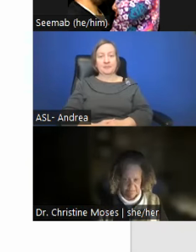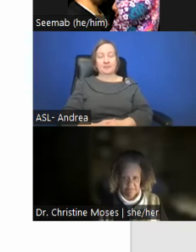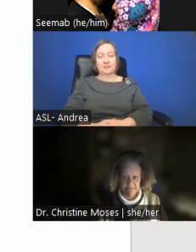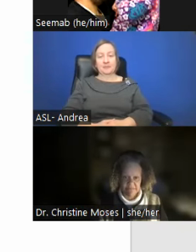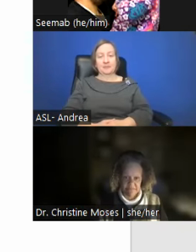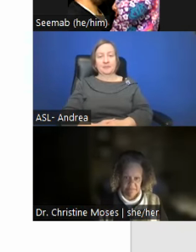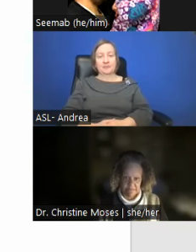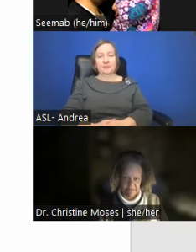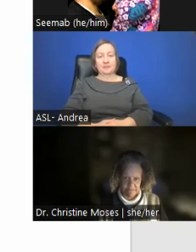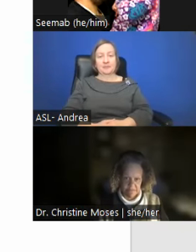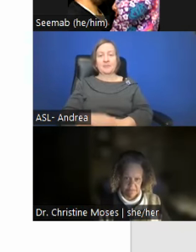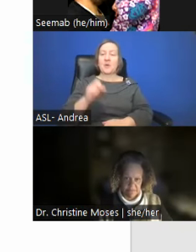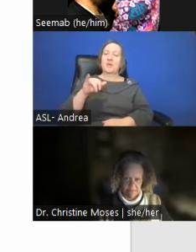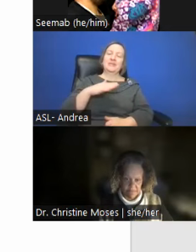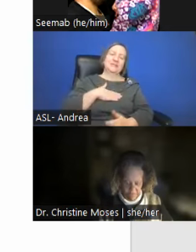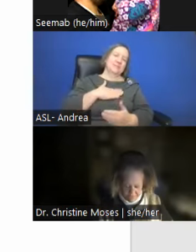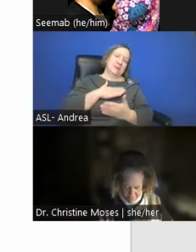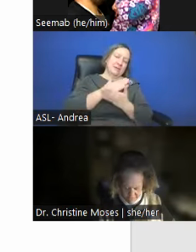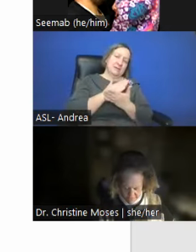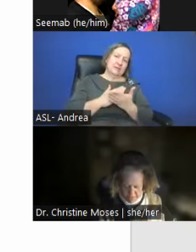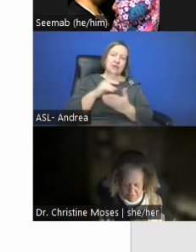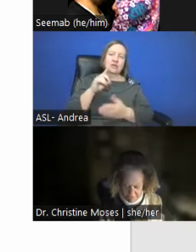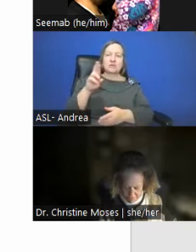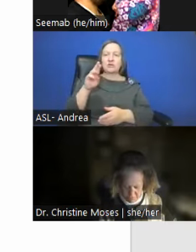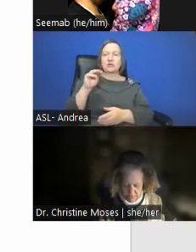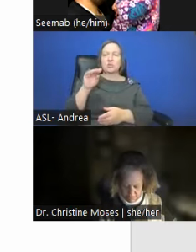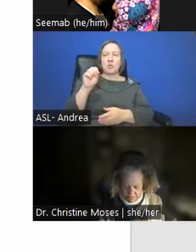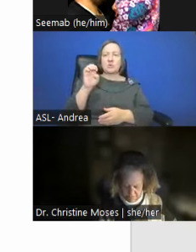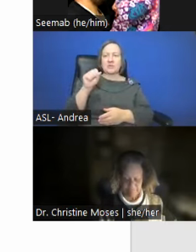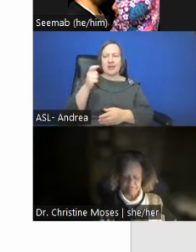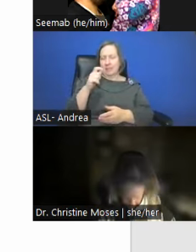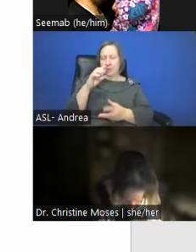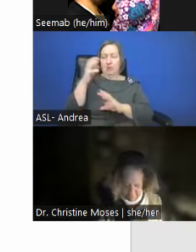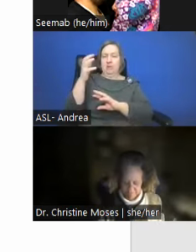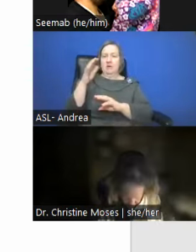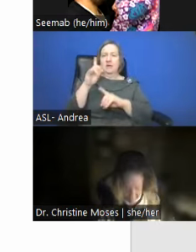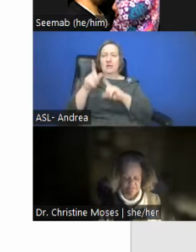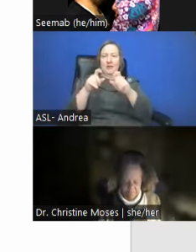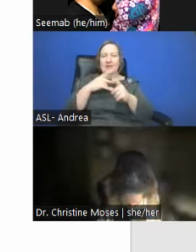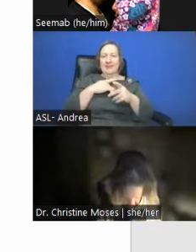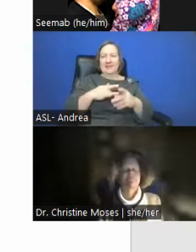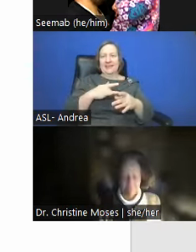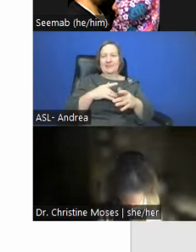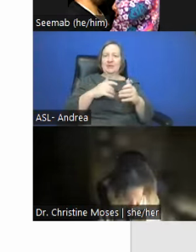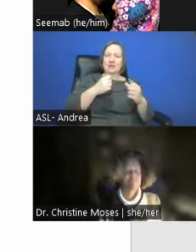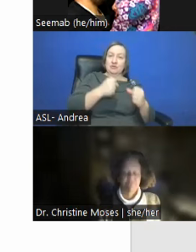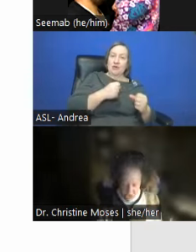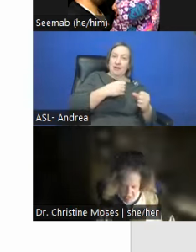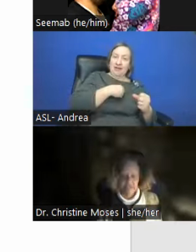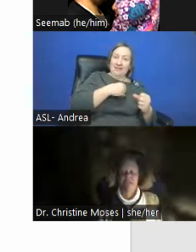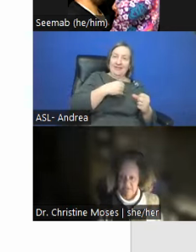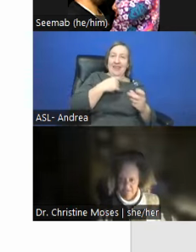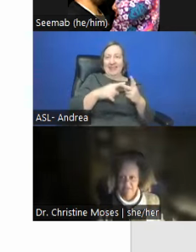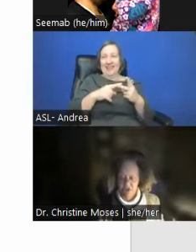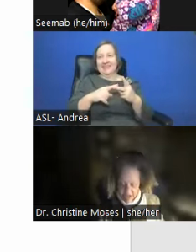Okay, so this is my section. And Dr. Musa, I was a little thrown by that. The questions are usually, is there any strong opposition? And then,